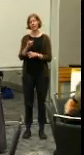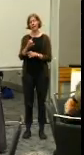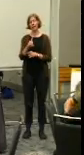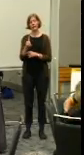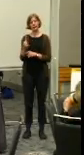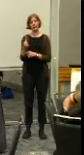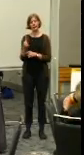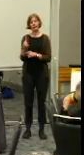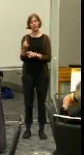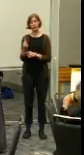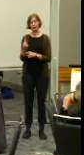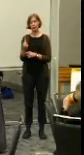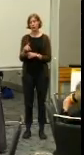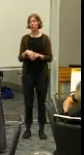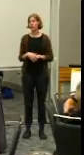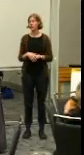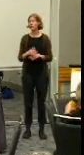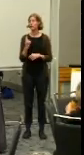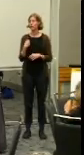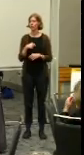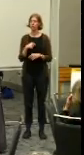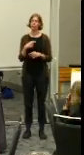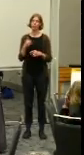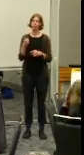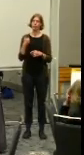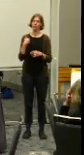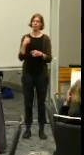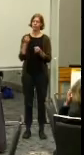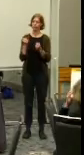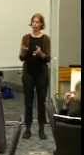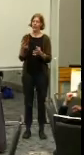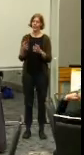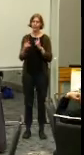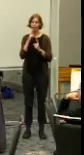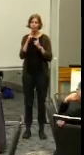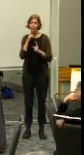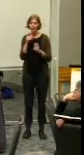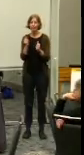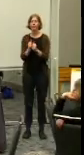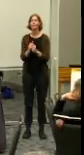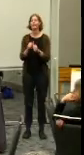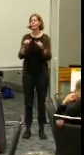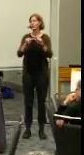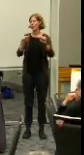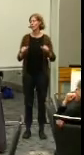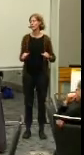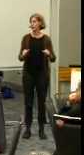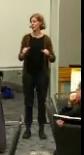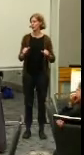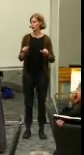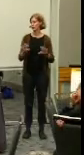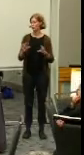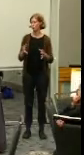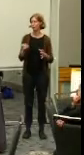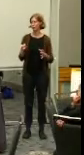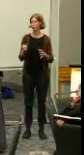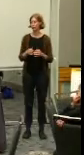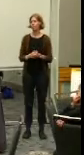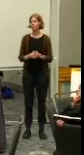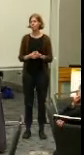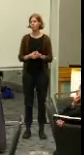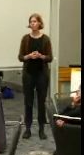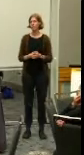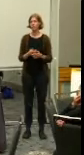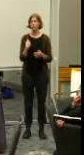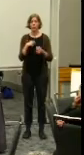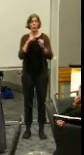And long conversations with Access Architecture came to actually there's potentially a better usage of this. obviously we could knock the whole thing down and build a